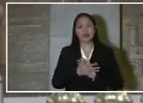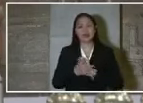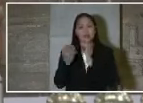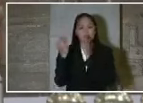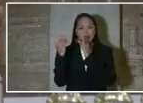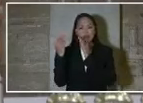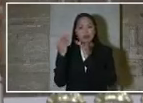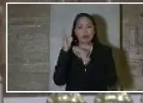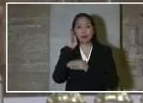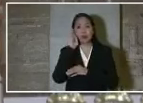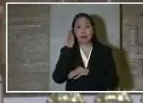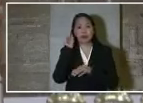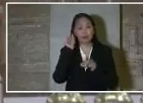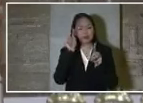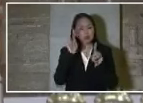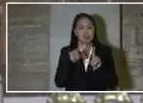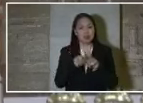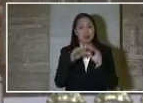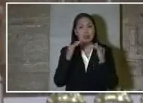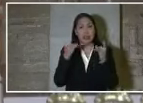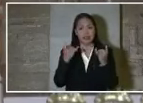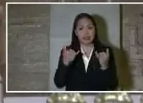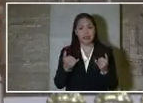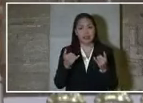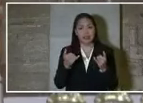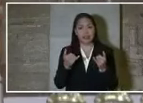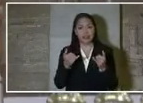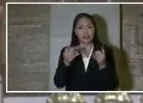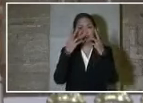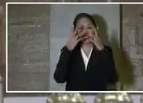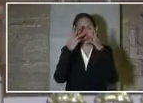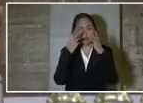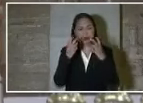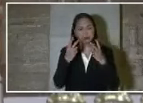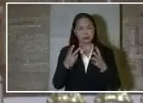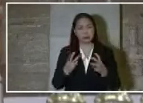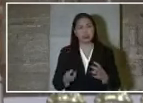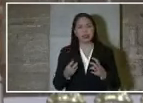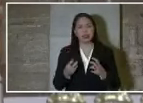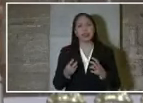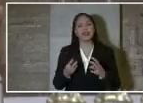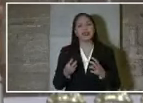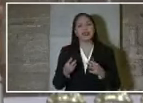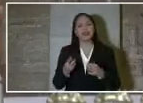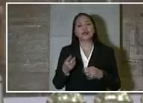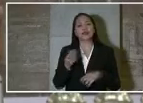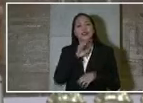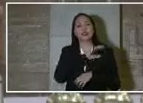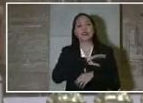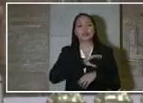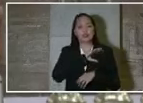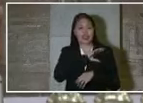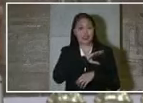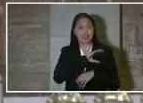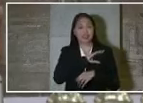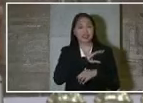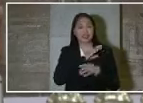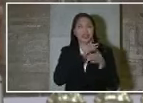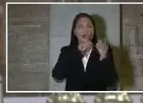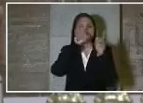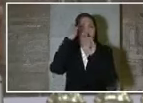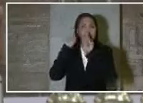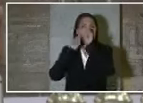and sisters, today as we reflect on the character of the star in the